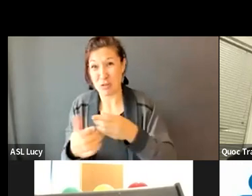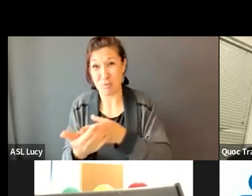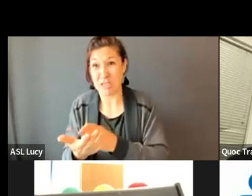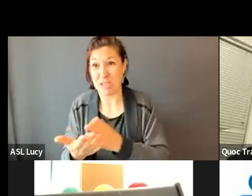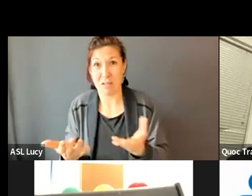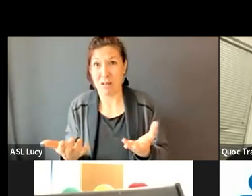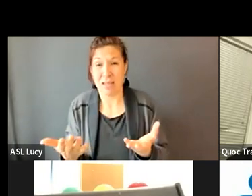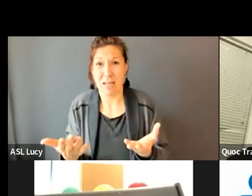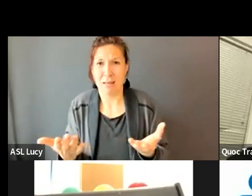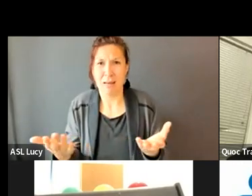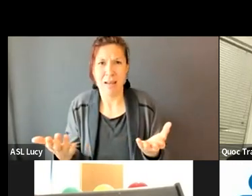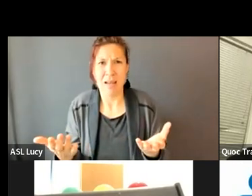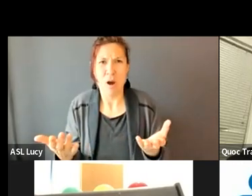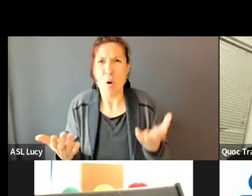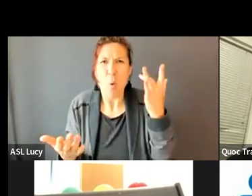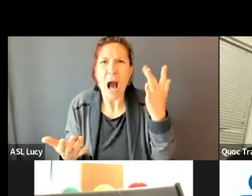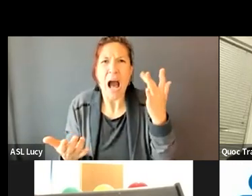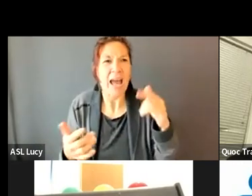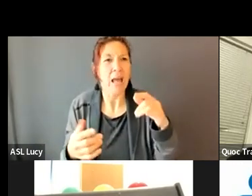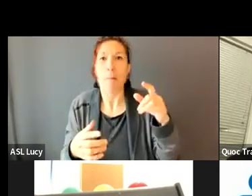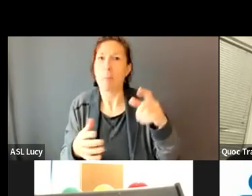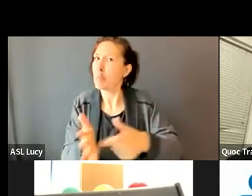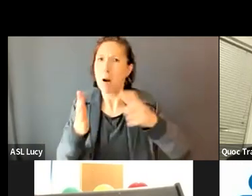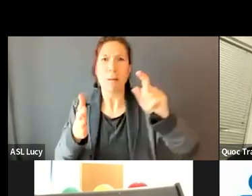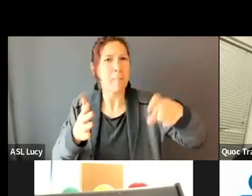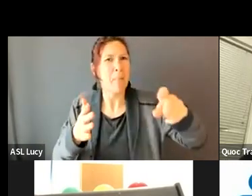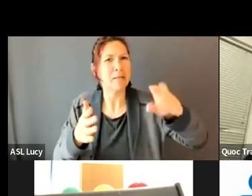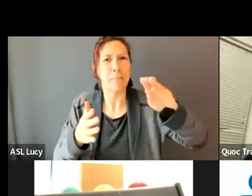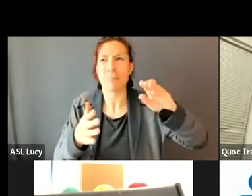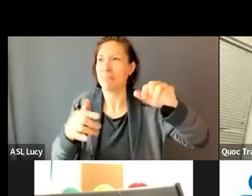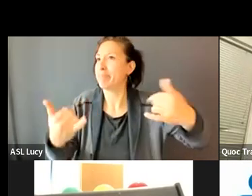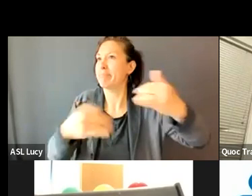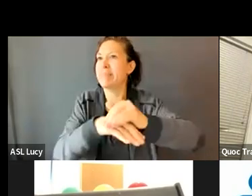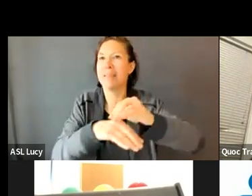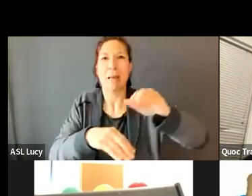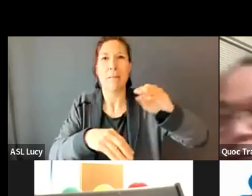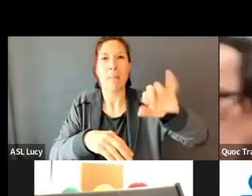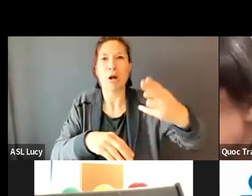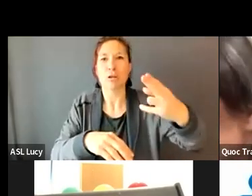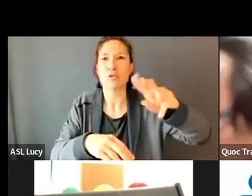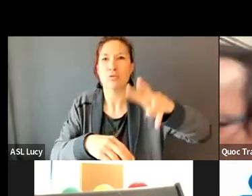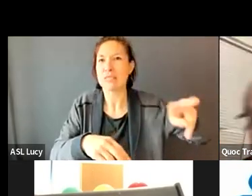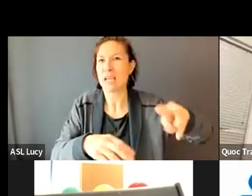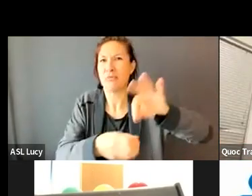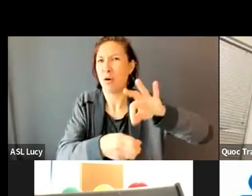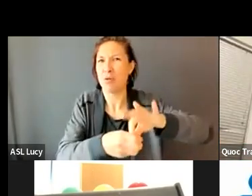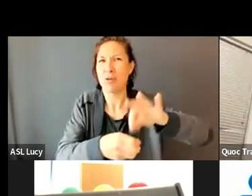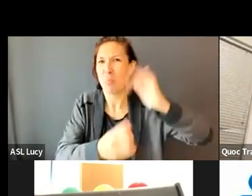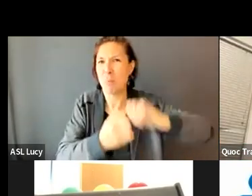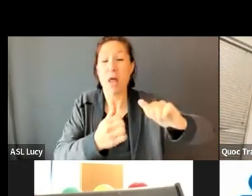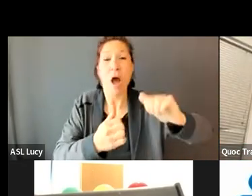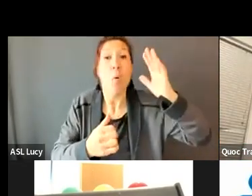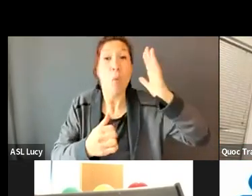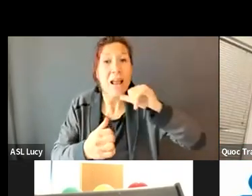I the clock has not run out and I think we can still build a truly